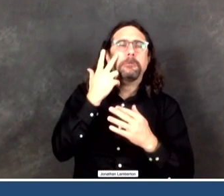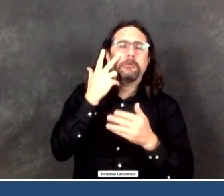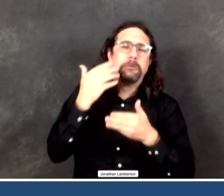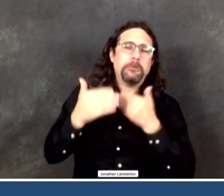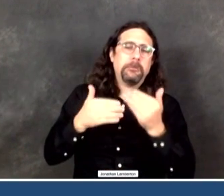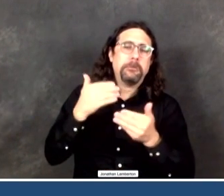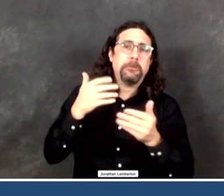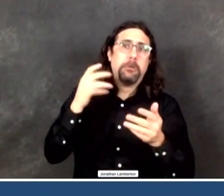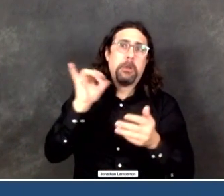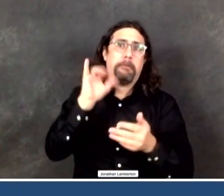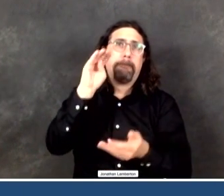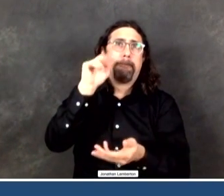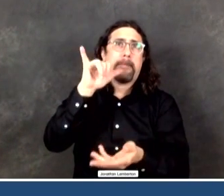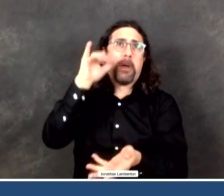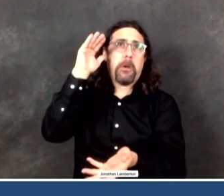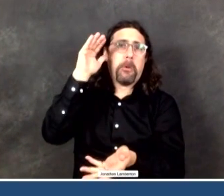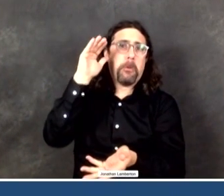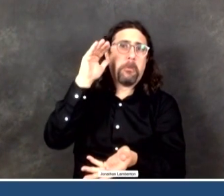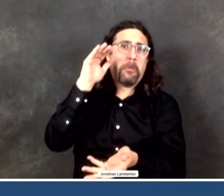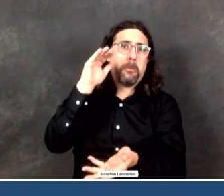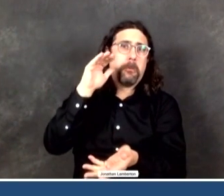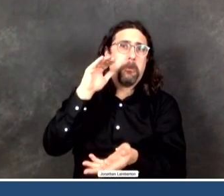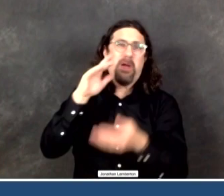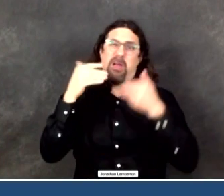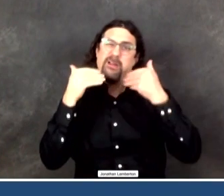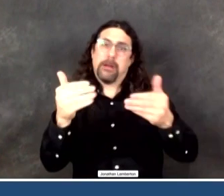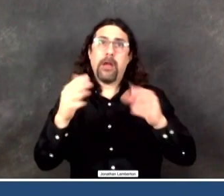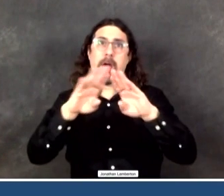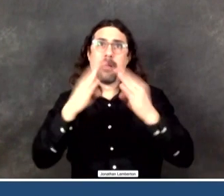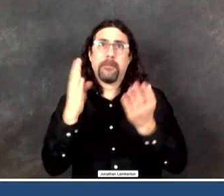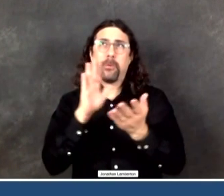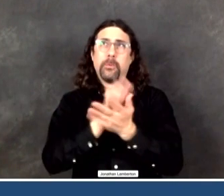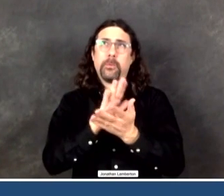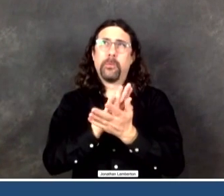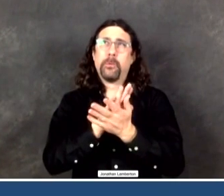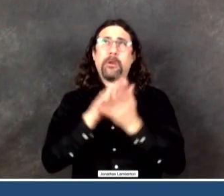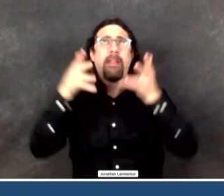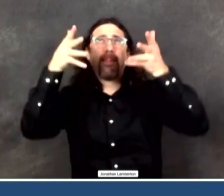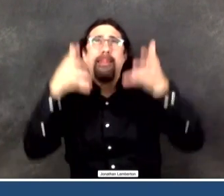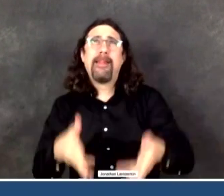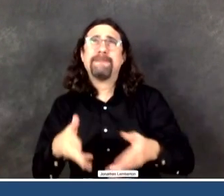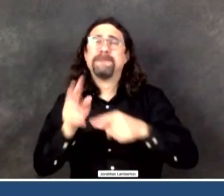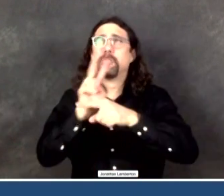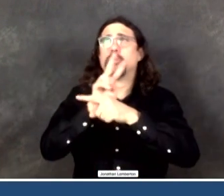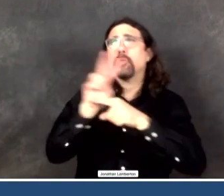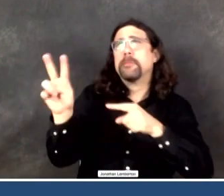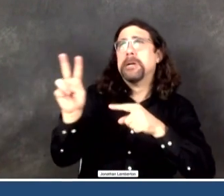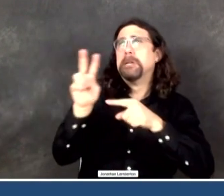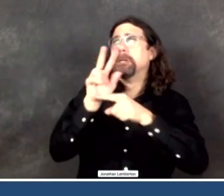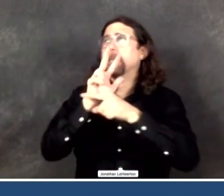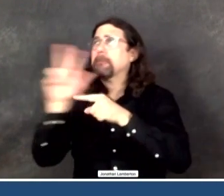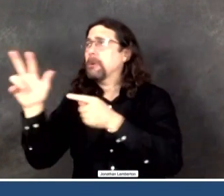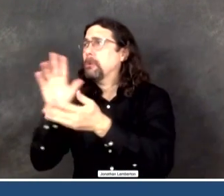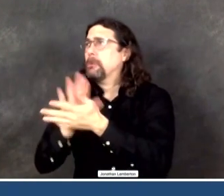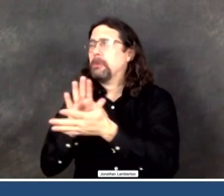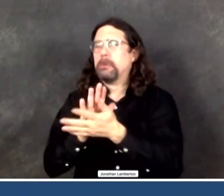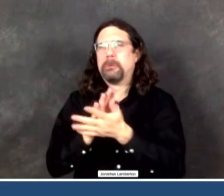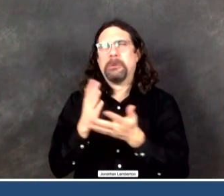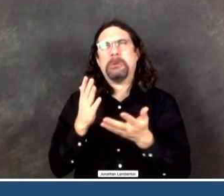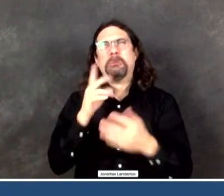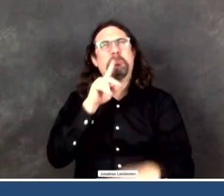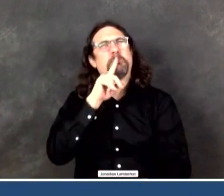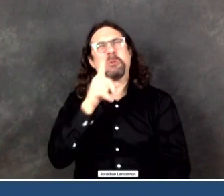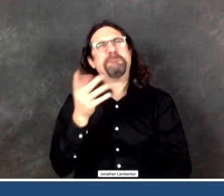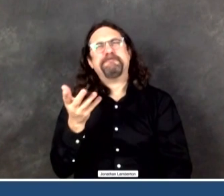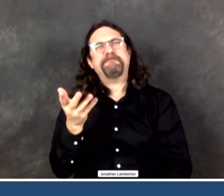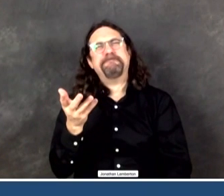what we would gain to help our kids, but the challenges and the problems were very, very clear. And we knew that there was a